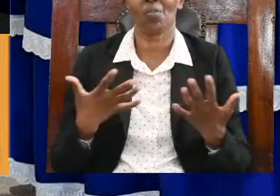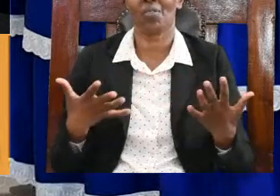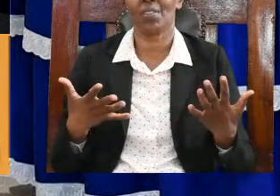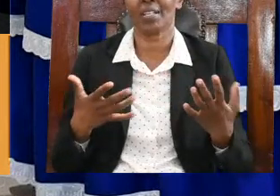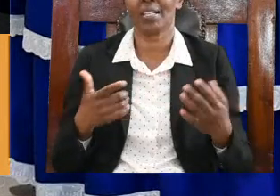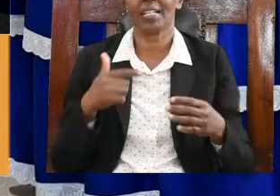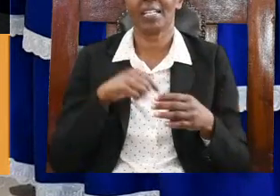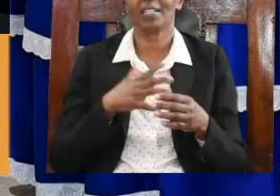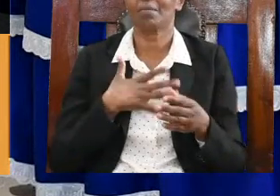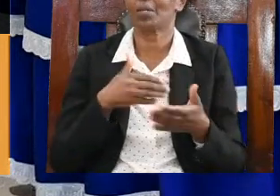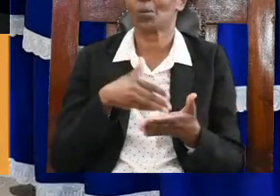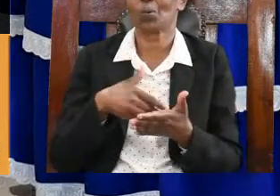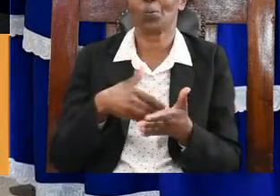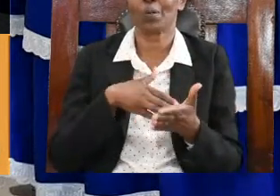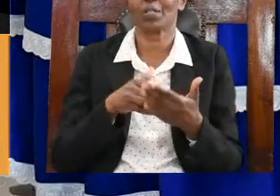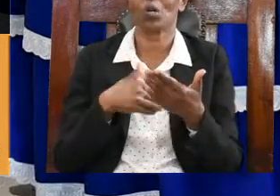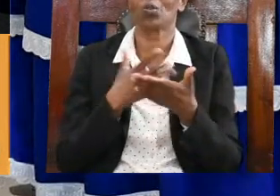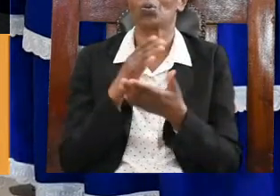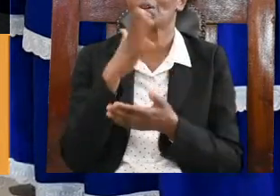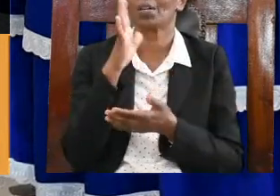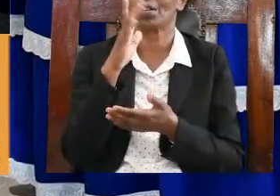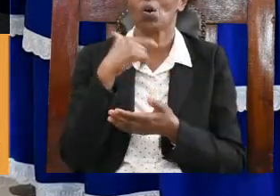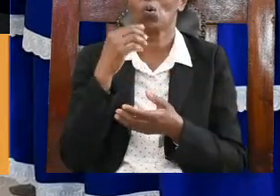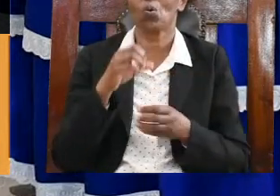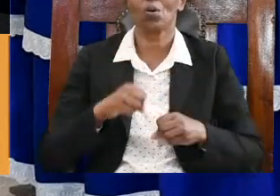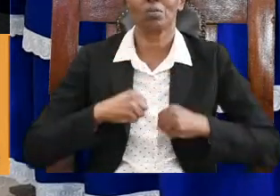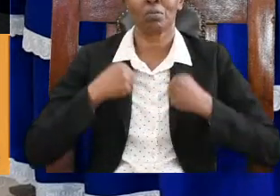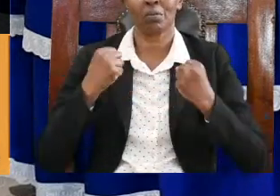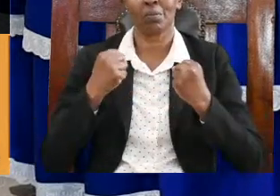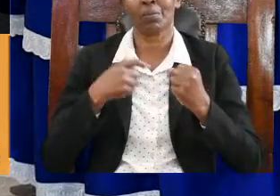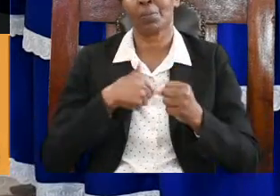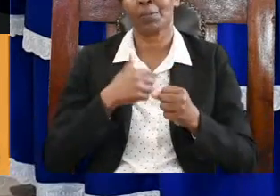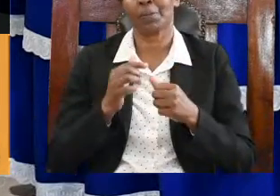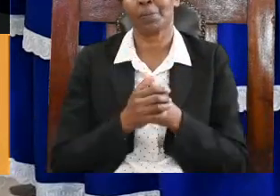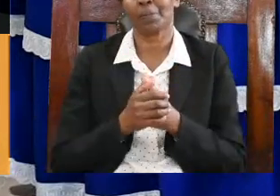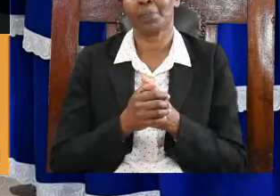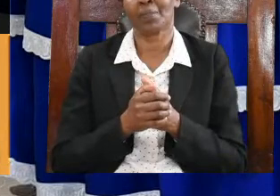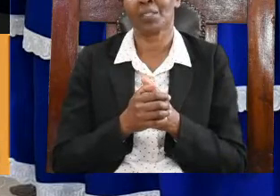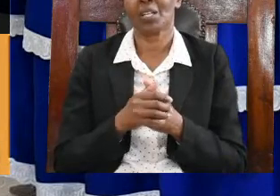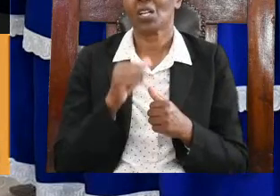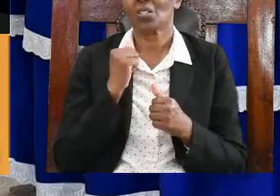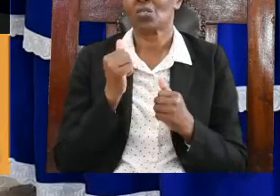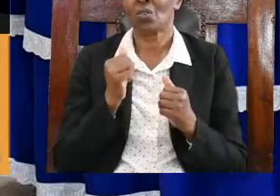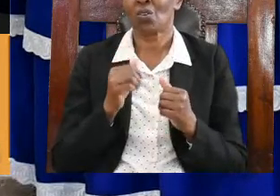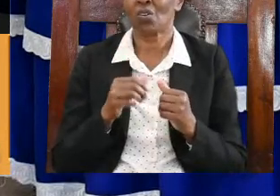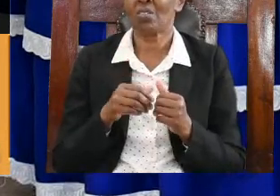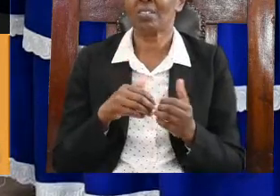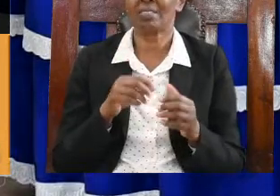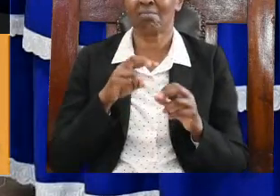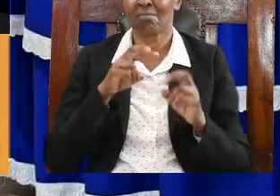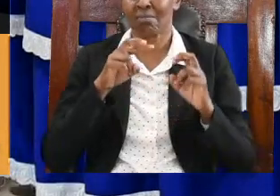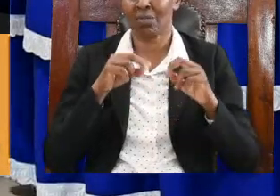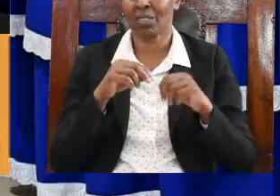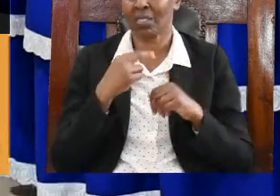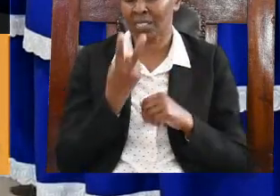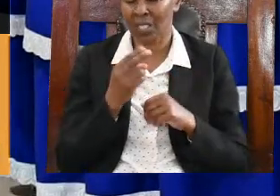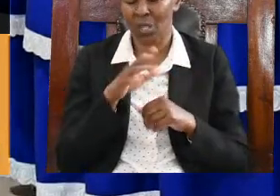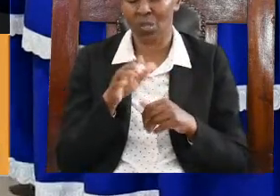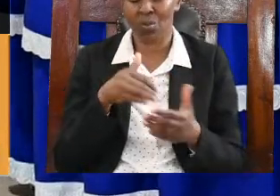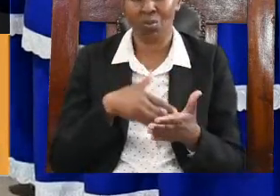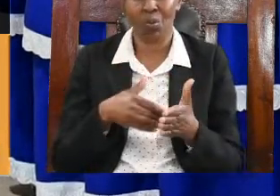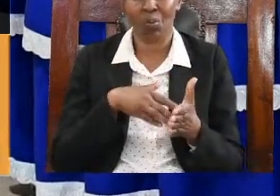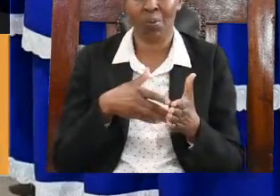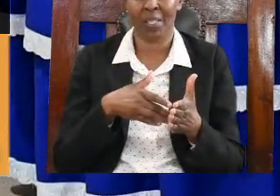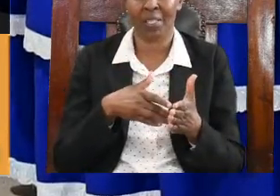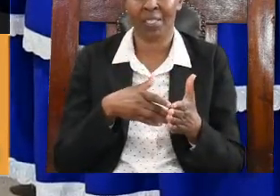even in my weakness, through him who gives me strength. So, usiangalie upungufu wangu and think that I will